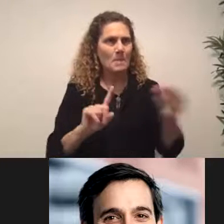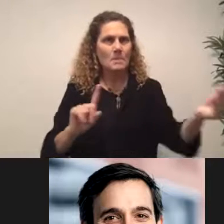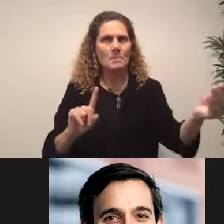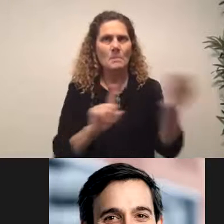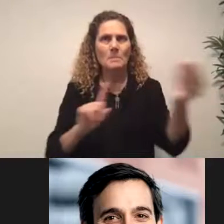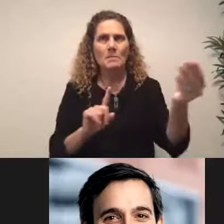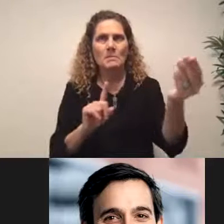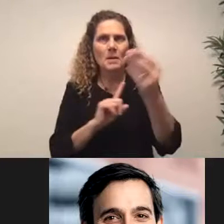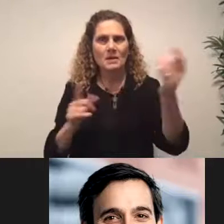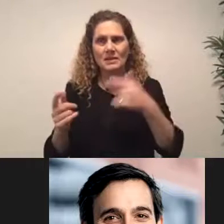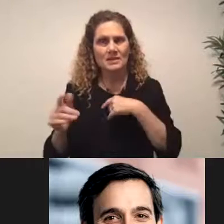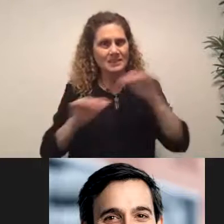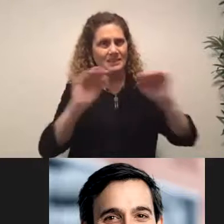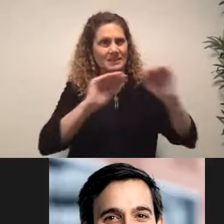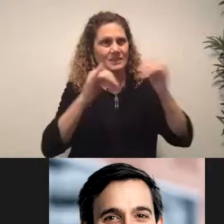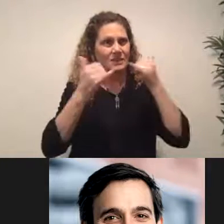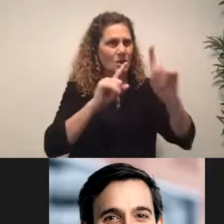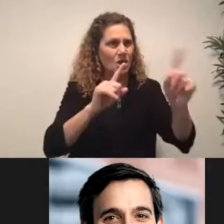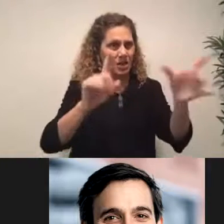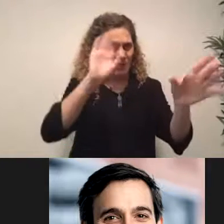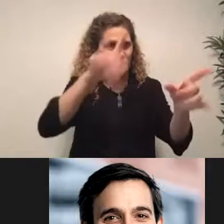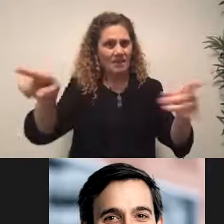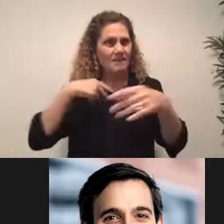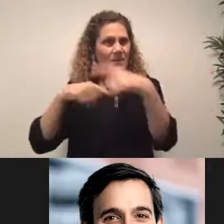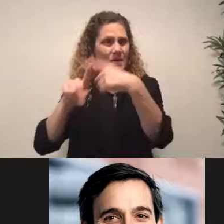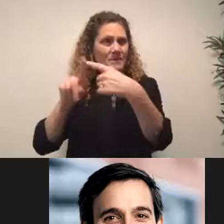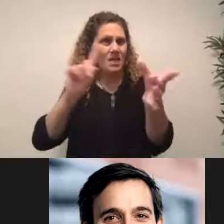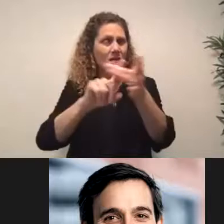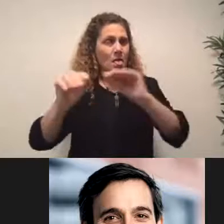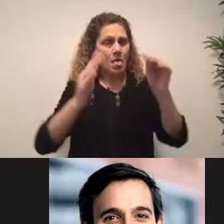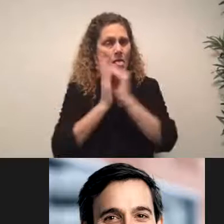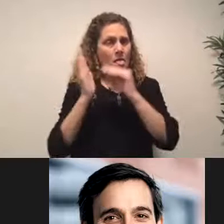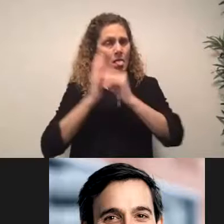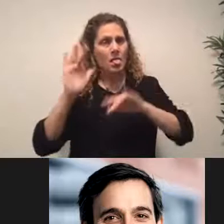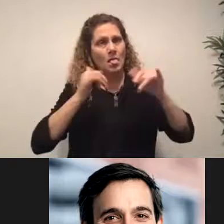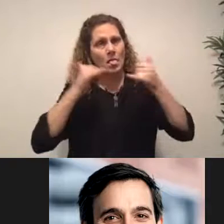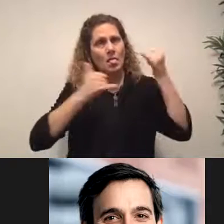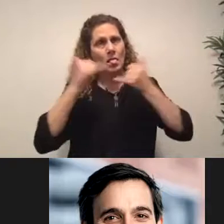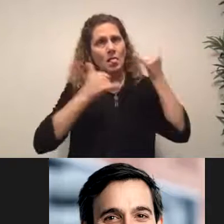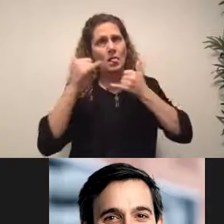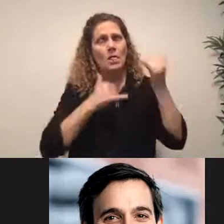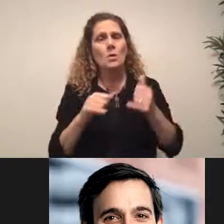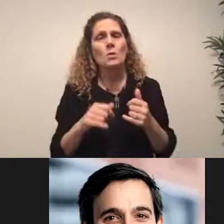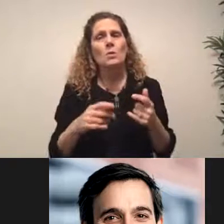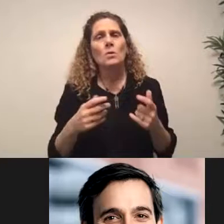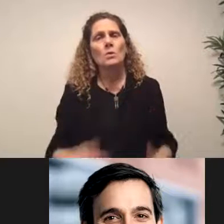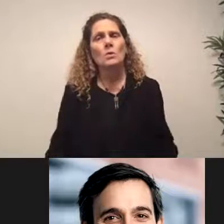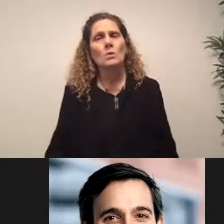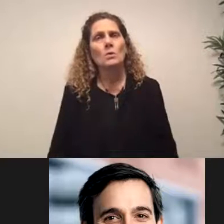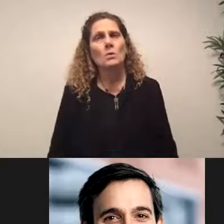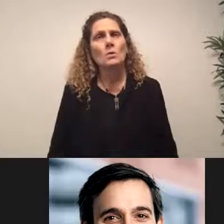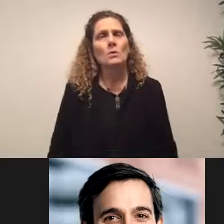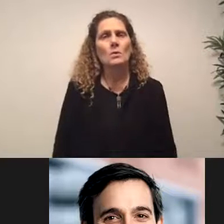to prioritize case follow-up. Looking generalizably across the county, that is a similar trend in